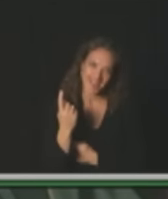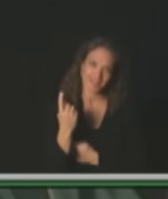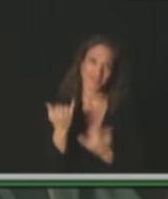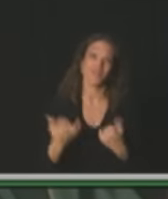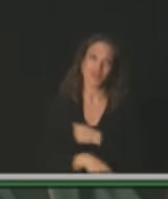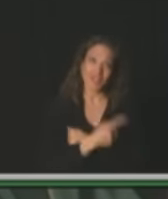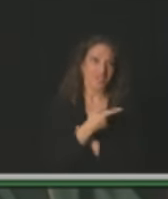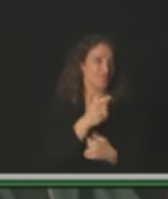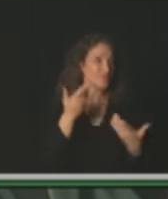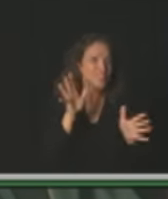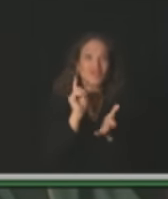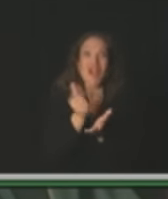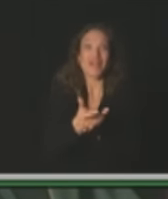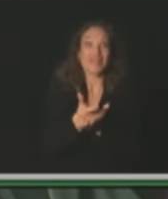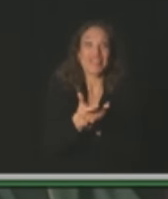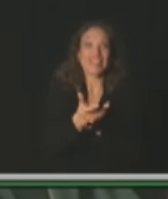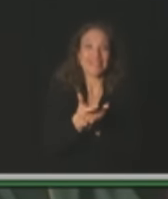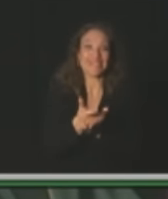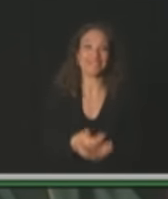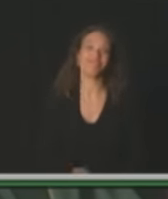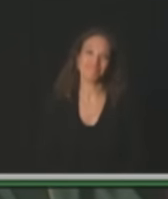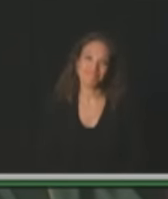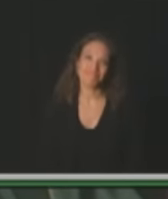today she graduated.